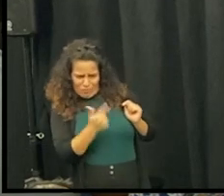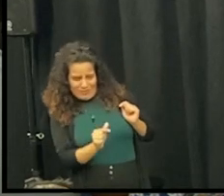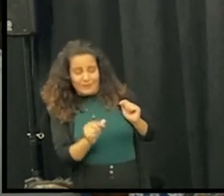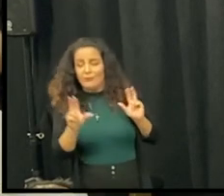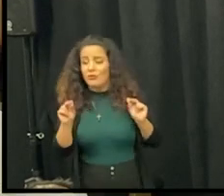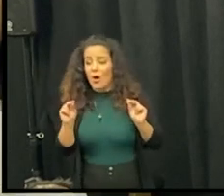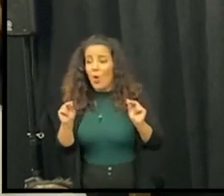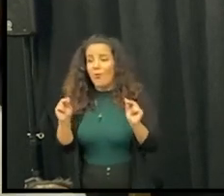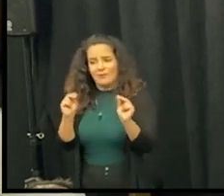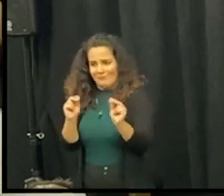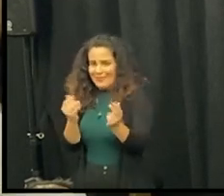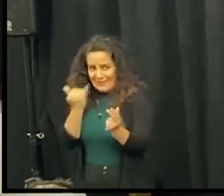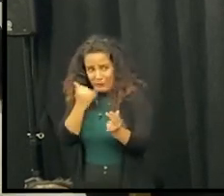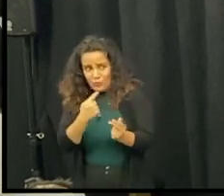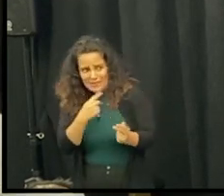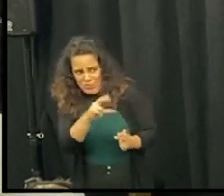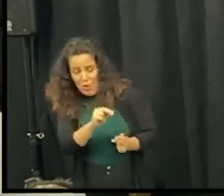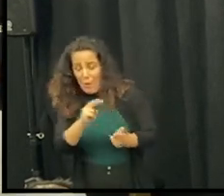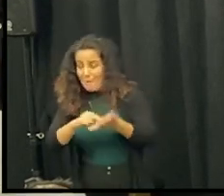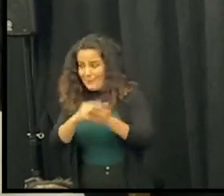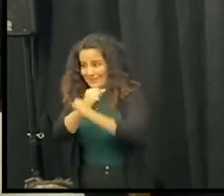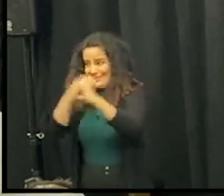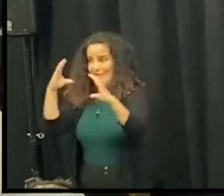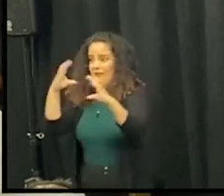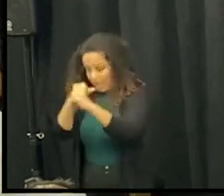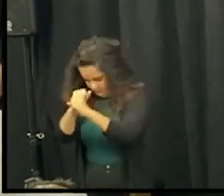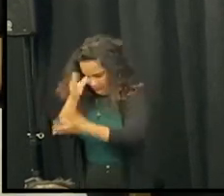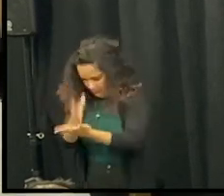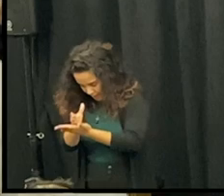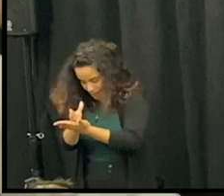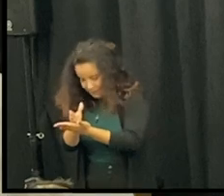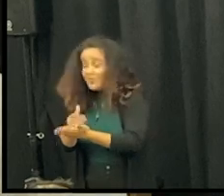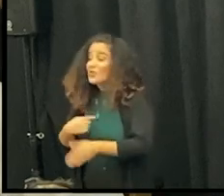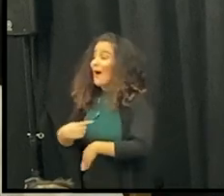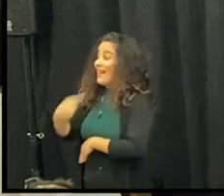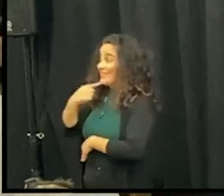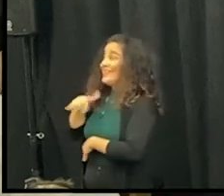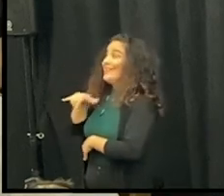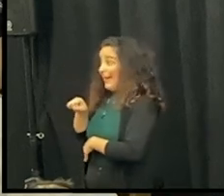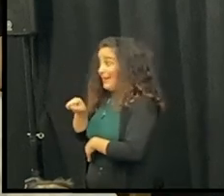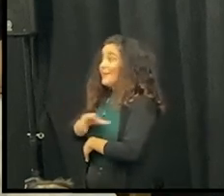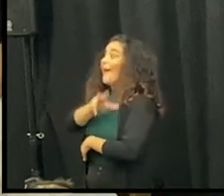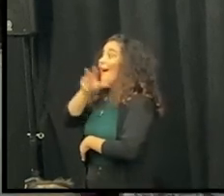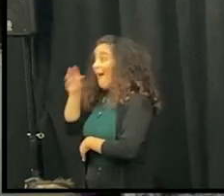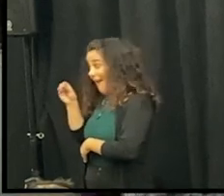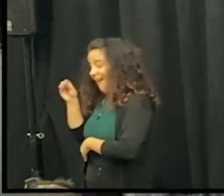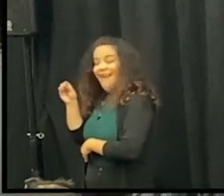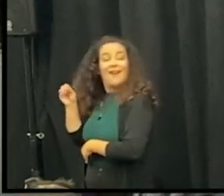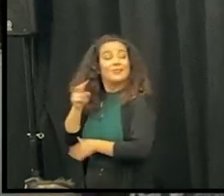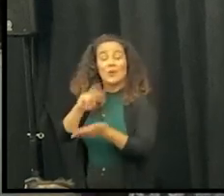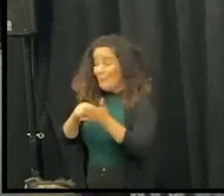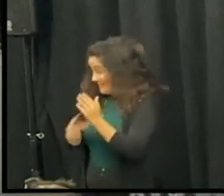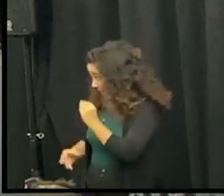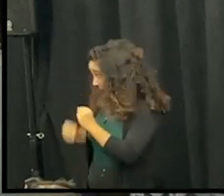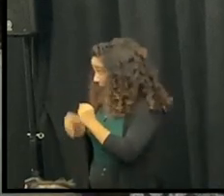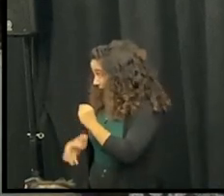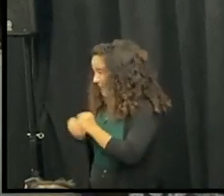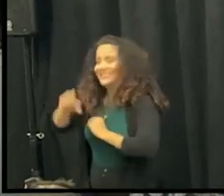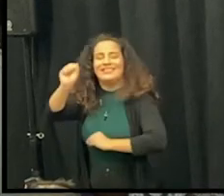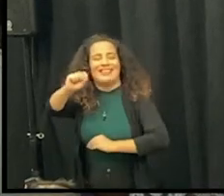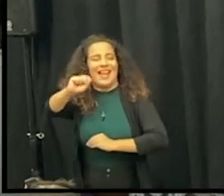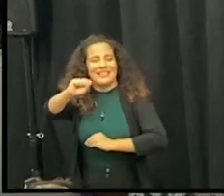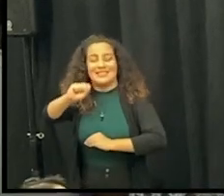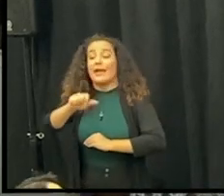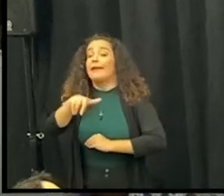stops. She has to say yes, and here's why that happened. Right. So the improv evolves adding from to always saying yes and what